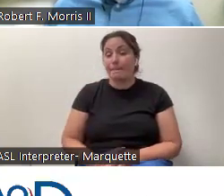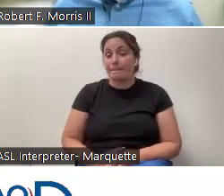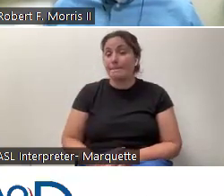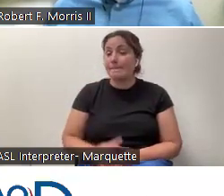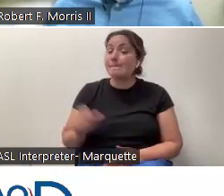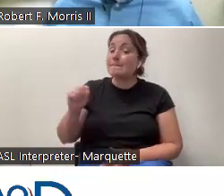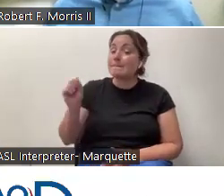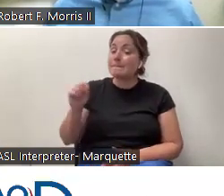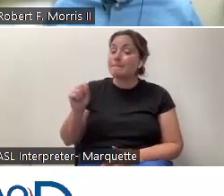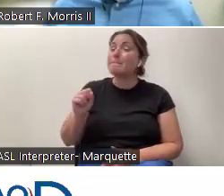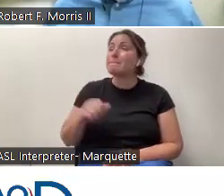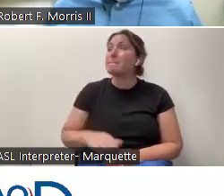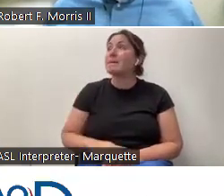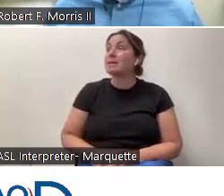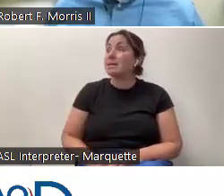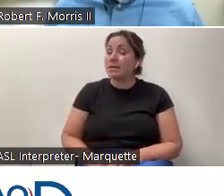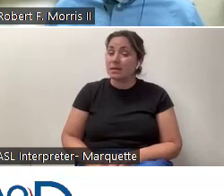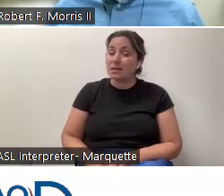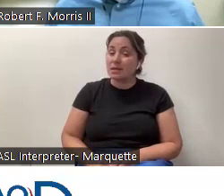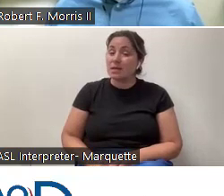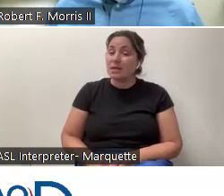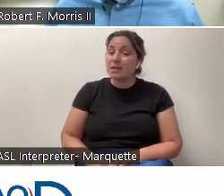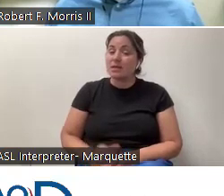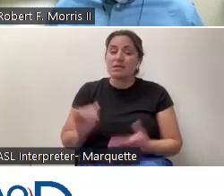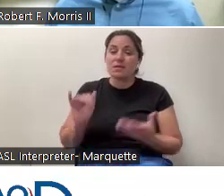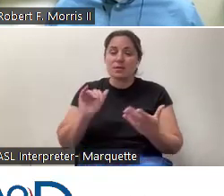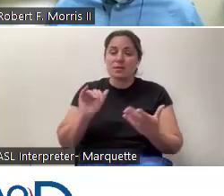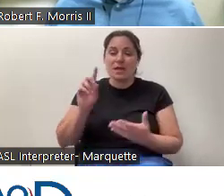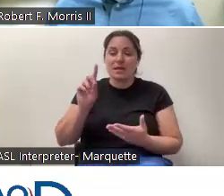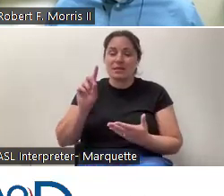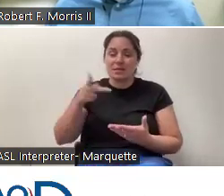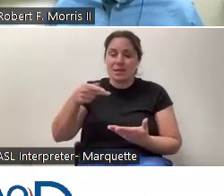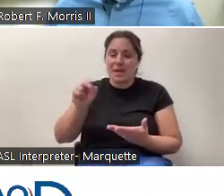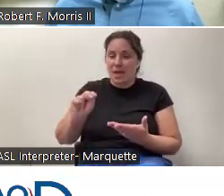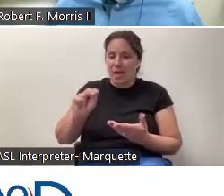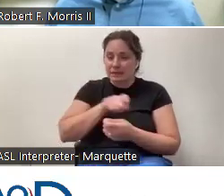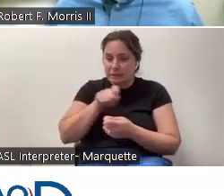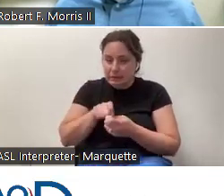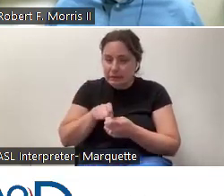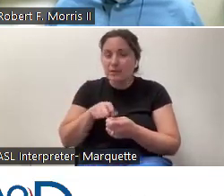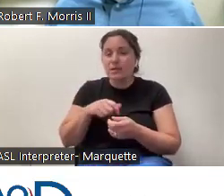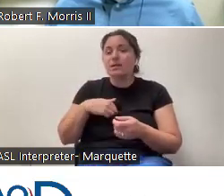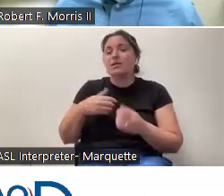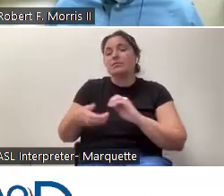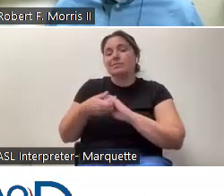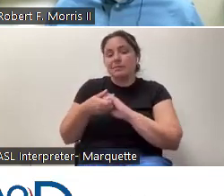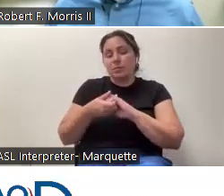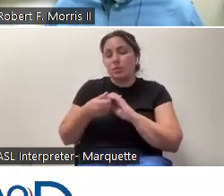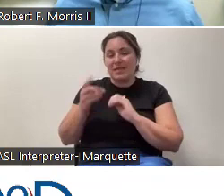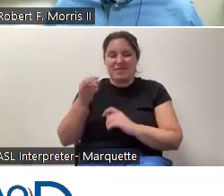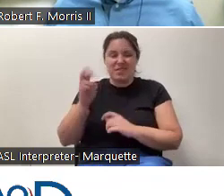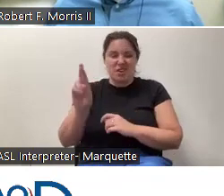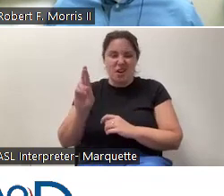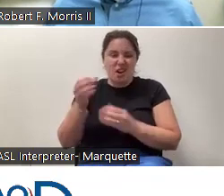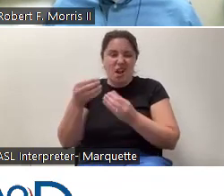Yeah, so probably as like DPN specifically, our relationship with our local VR office is probably the